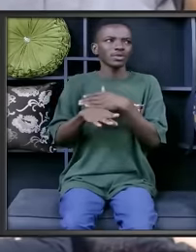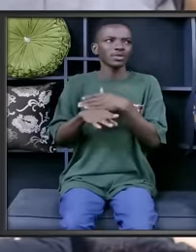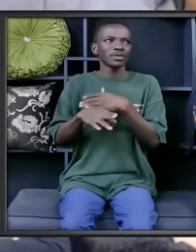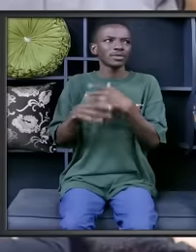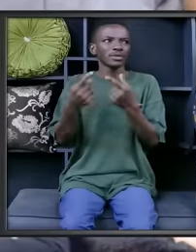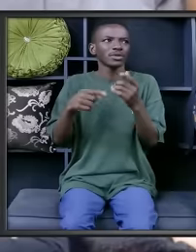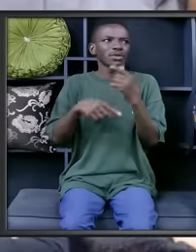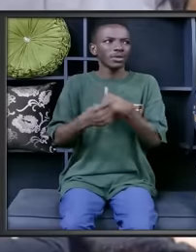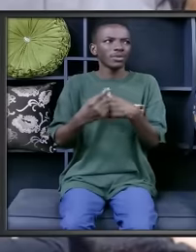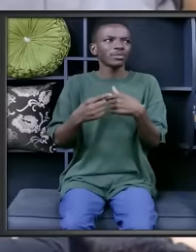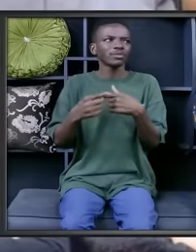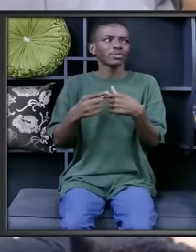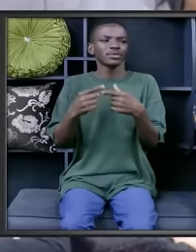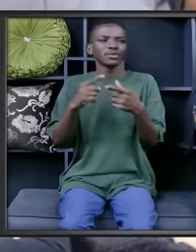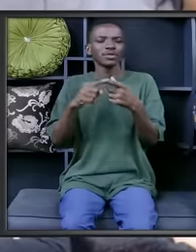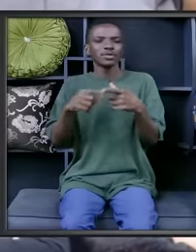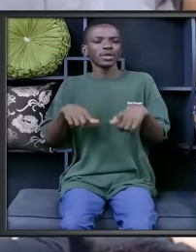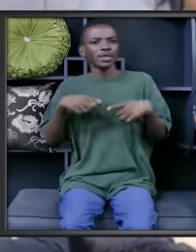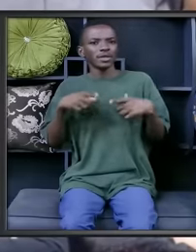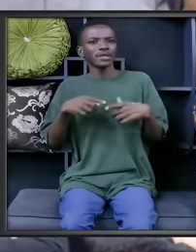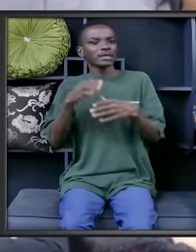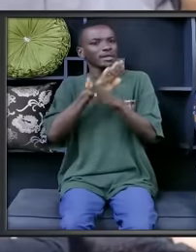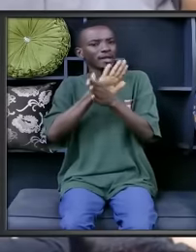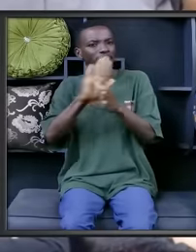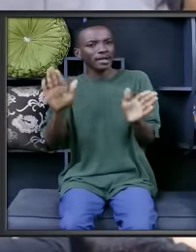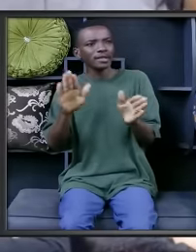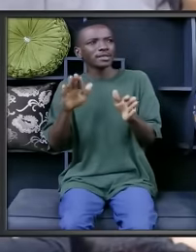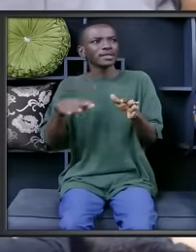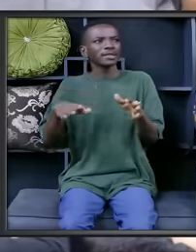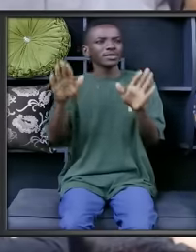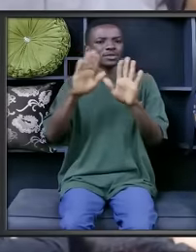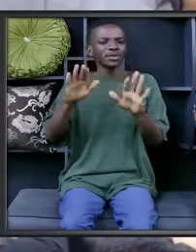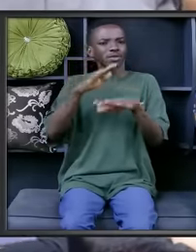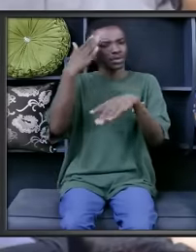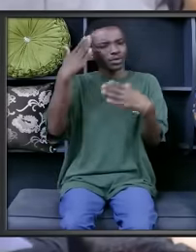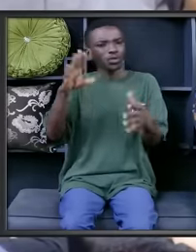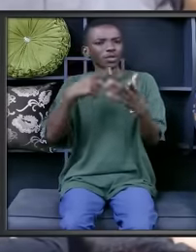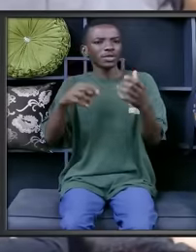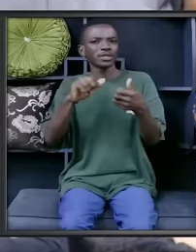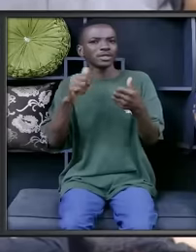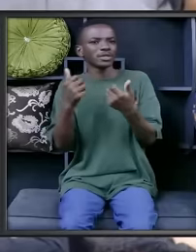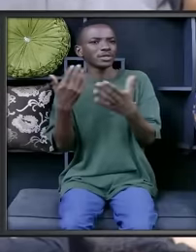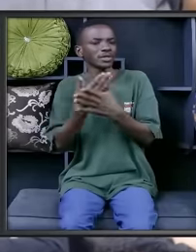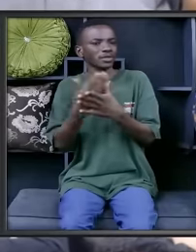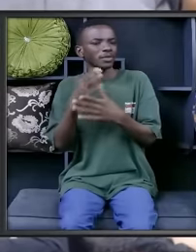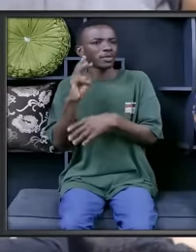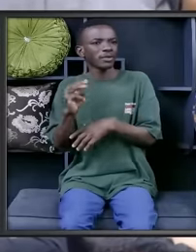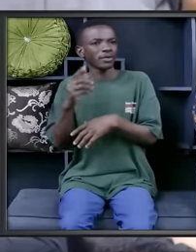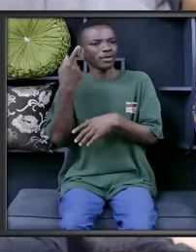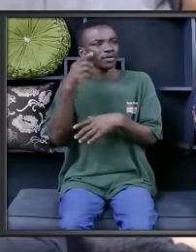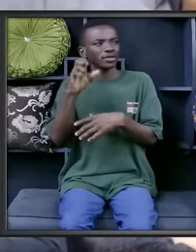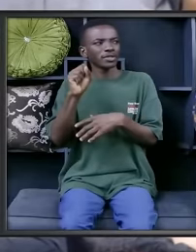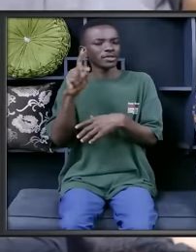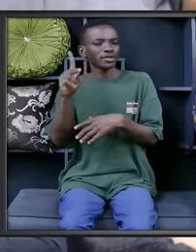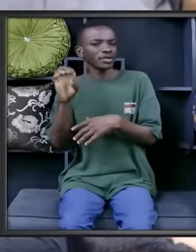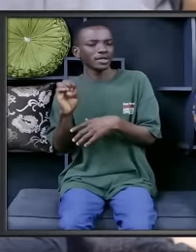enter. Please, this thing where Sunday they do, I don't know what's in the warrior. No go. Because of my sake. He said,